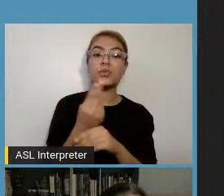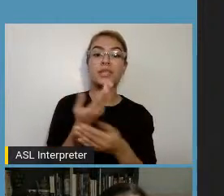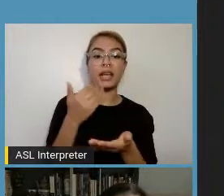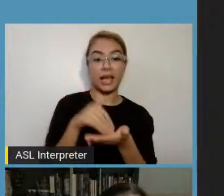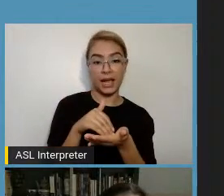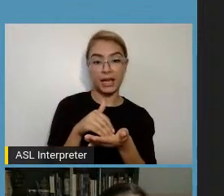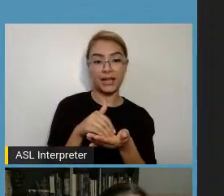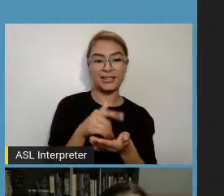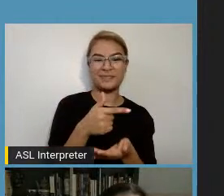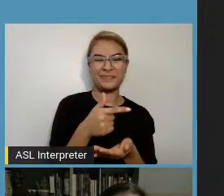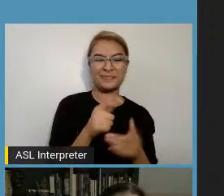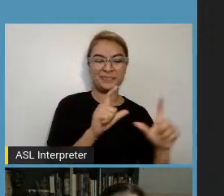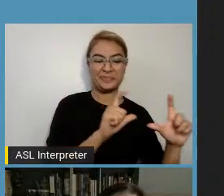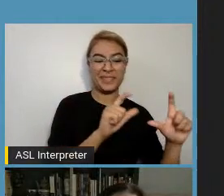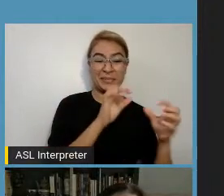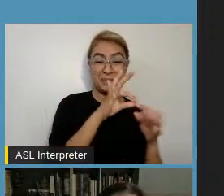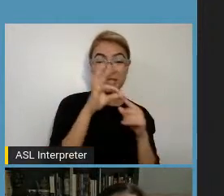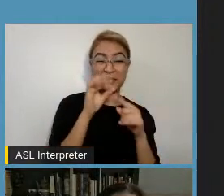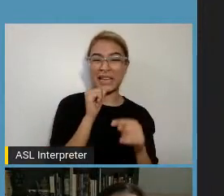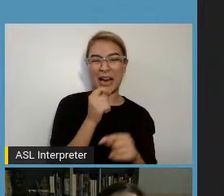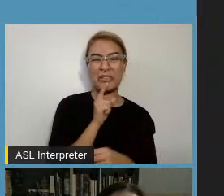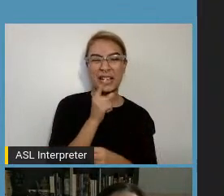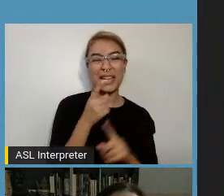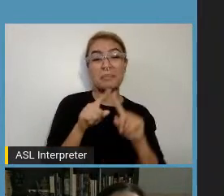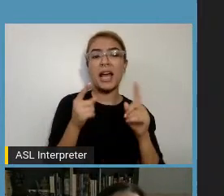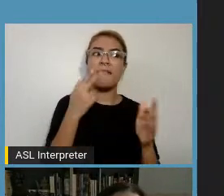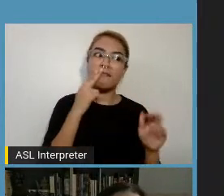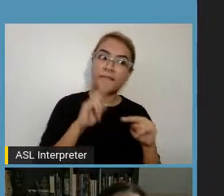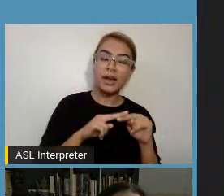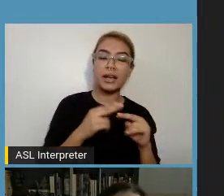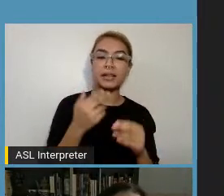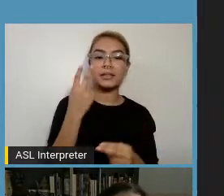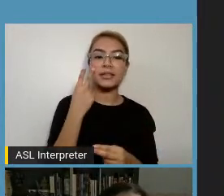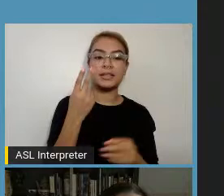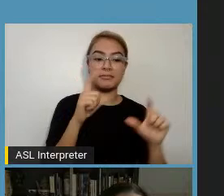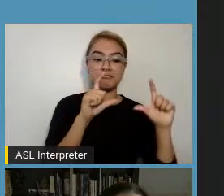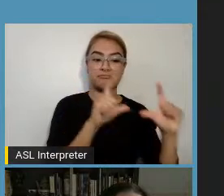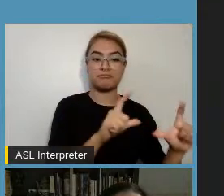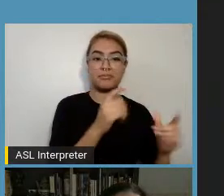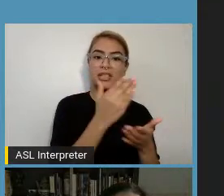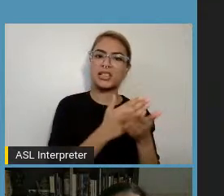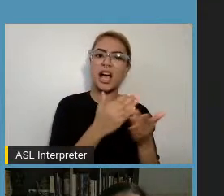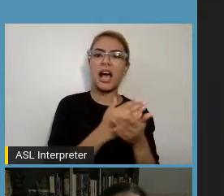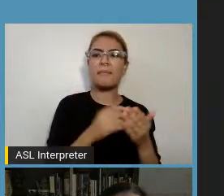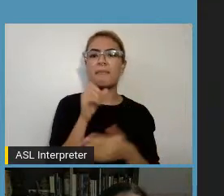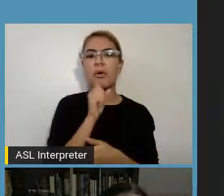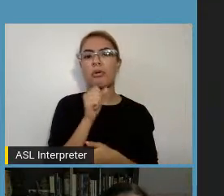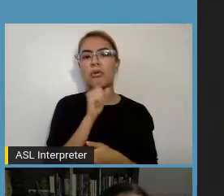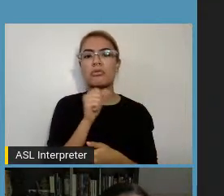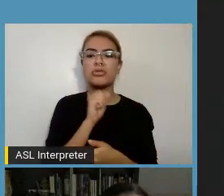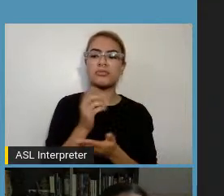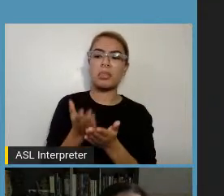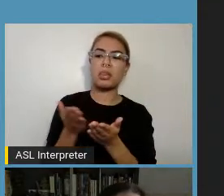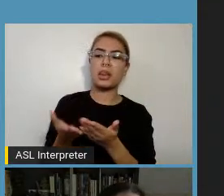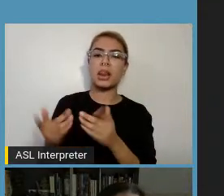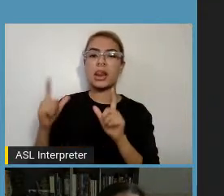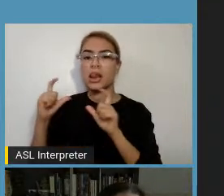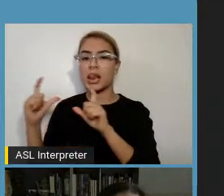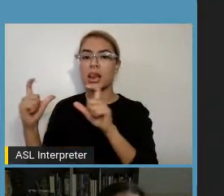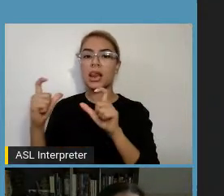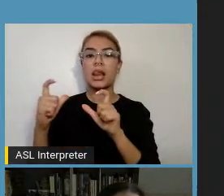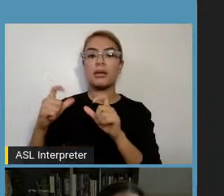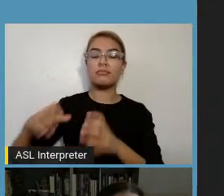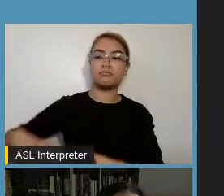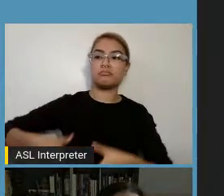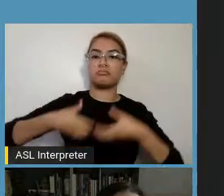quite yet. It's a little bit fun to see some of these older things, gaining some